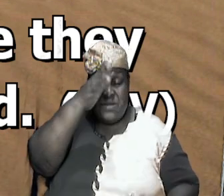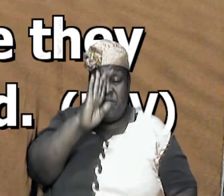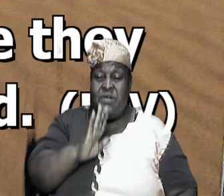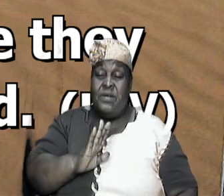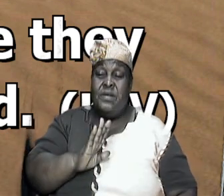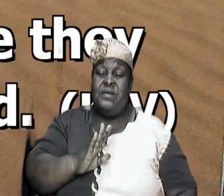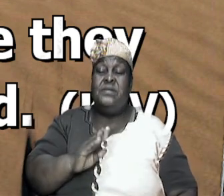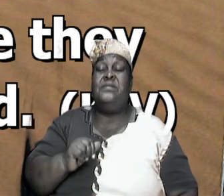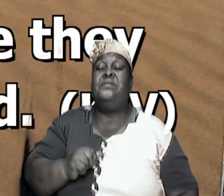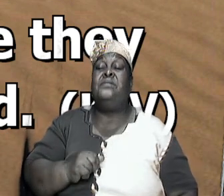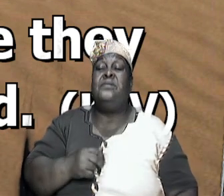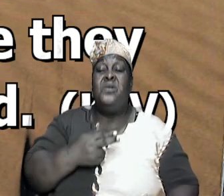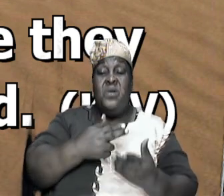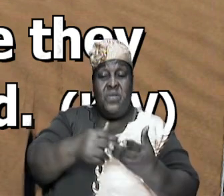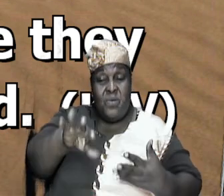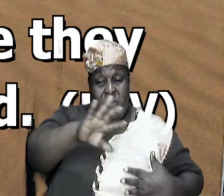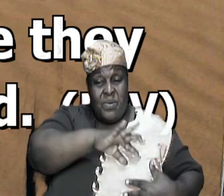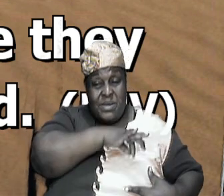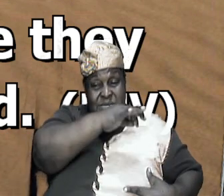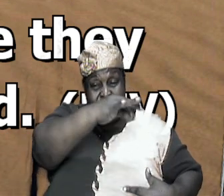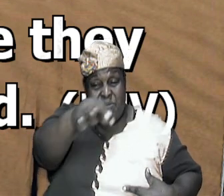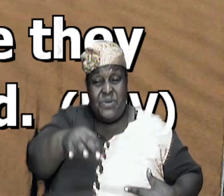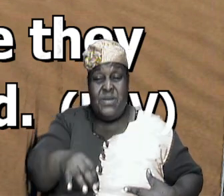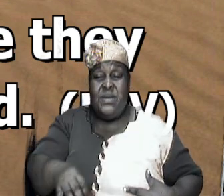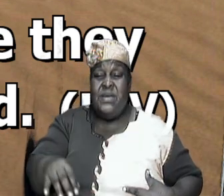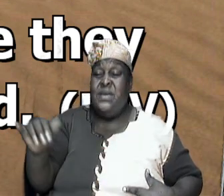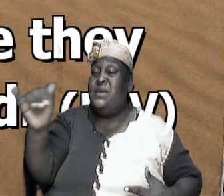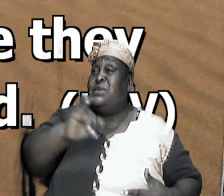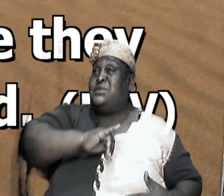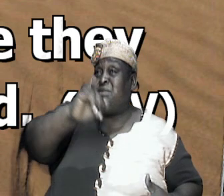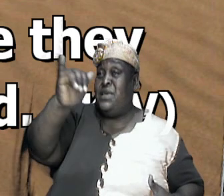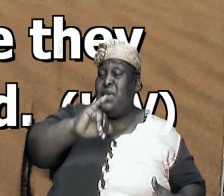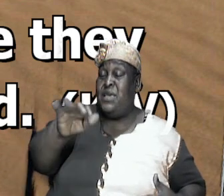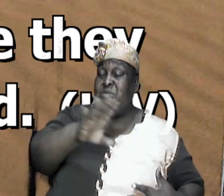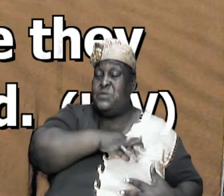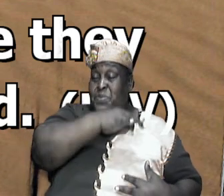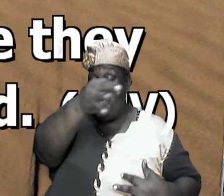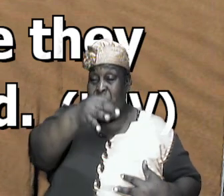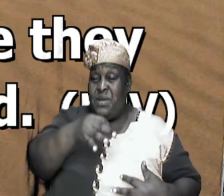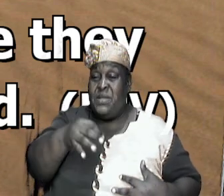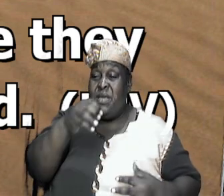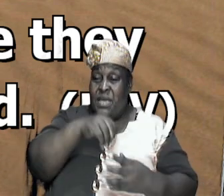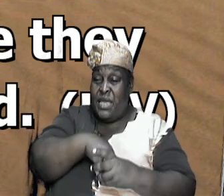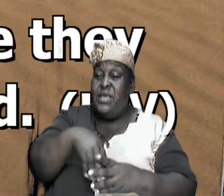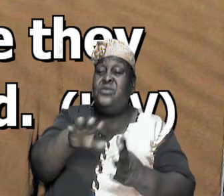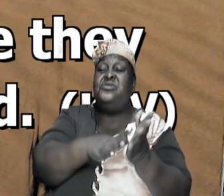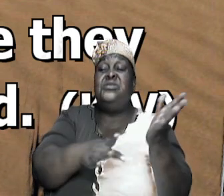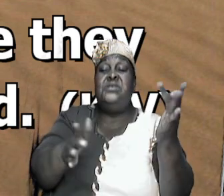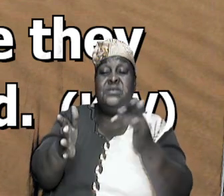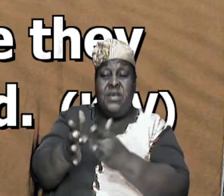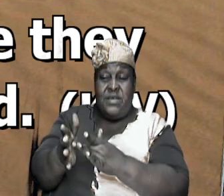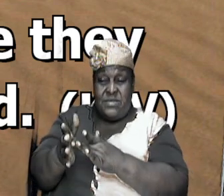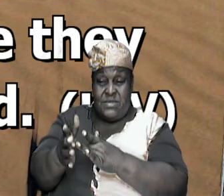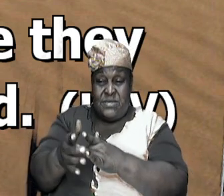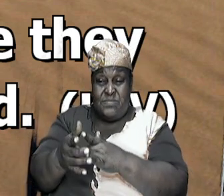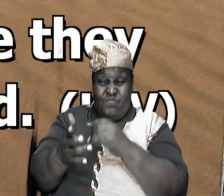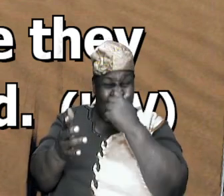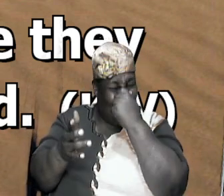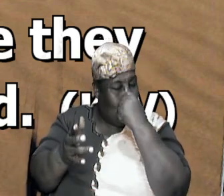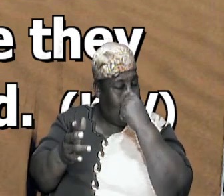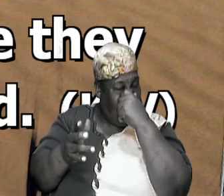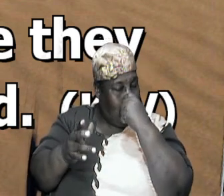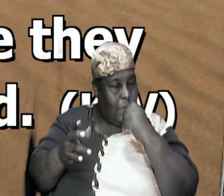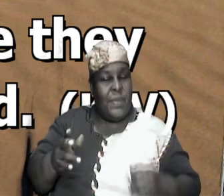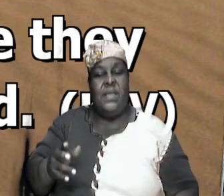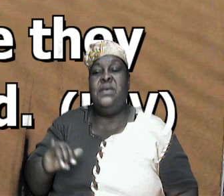Christ, the Holy Ghost, it is the same Spirit that was in Christ Jesus. That's where he was going